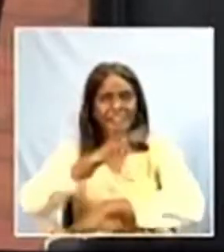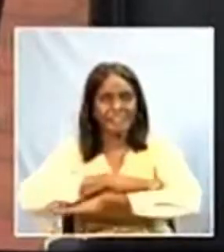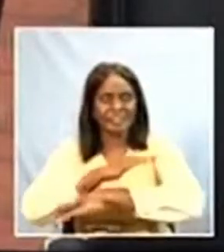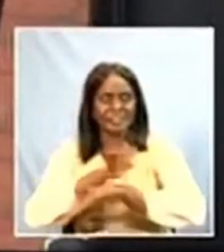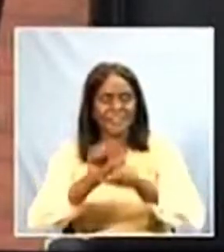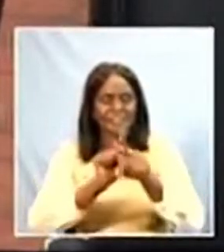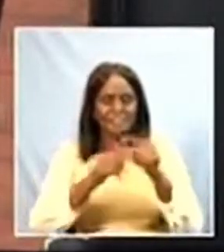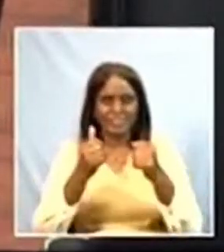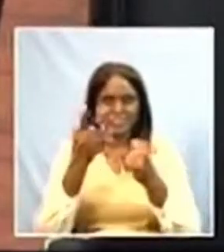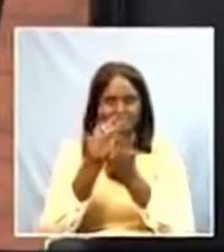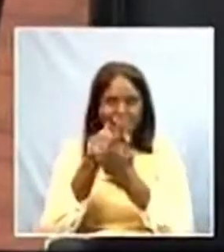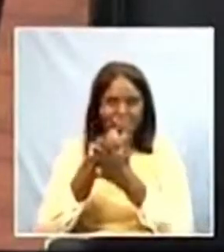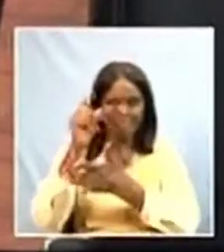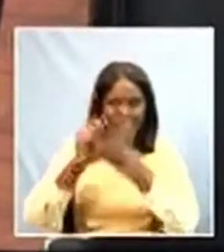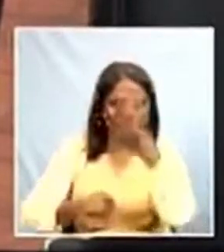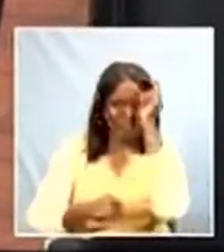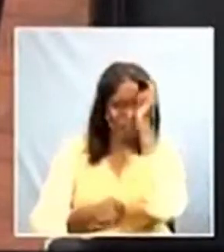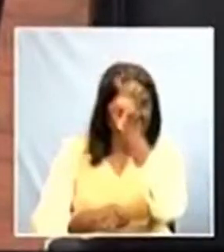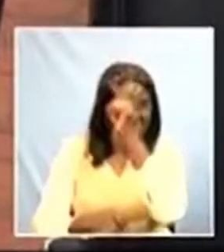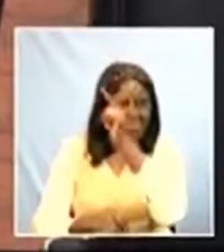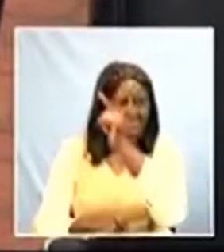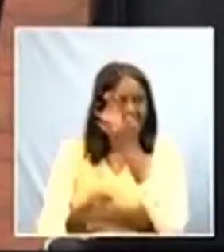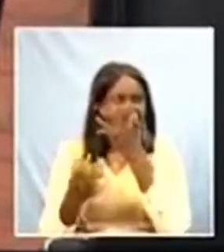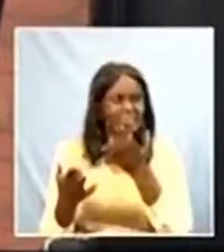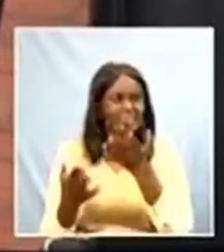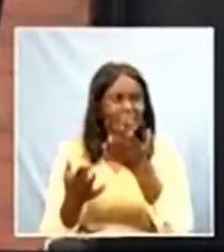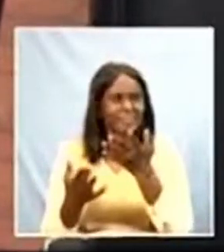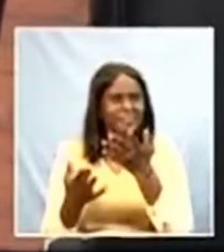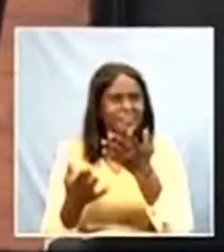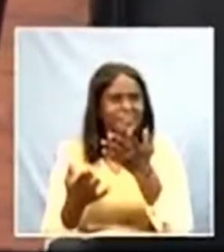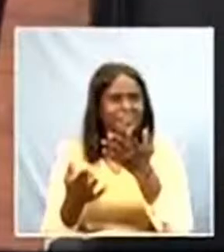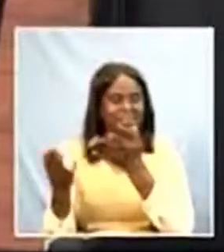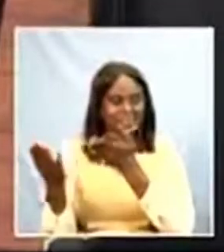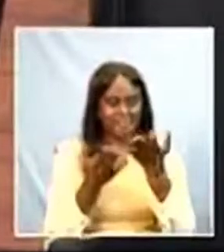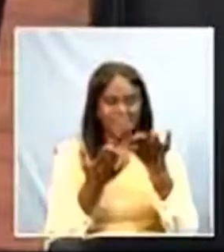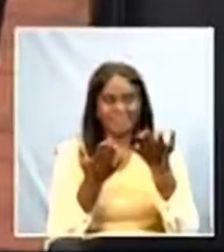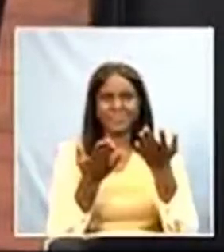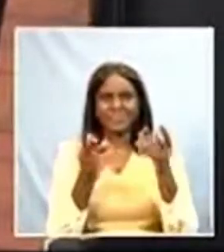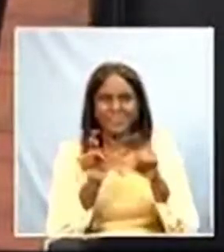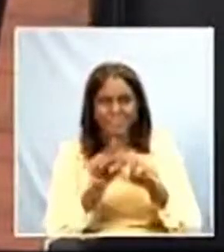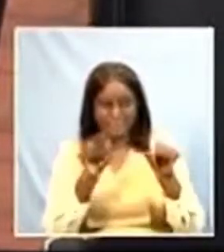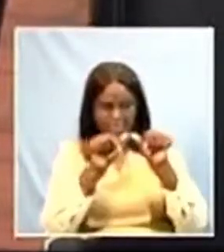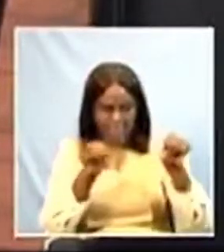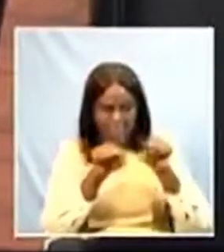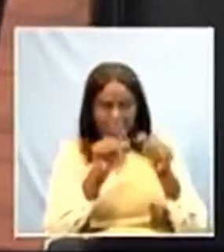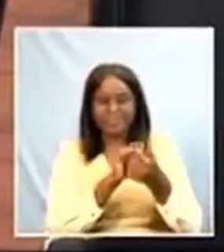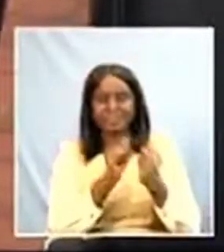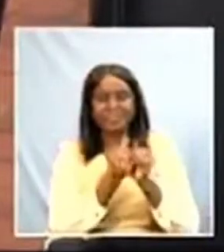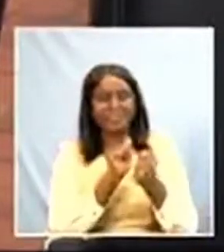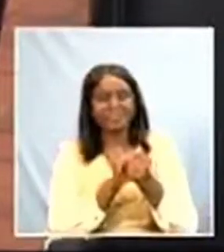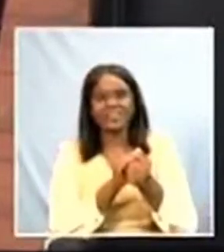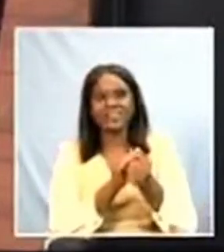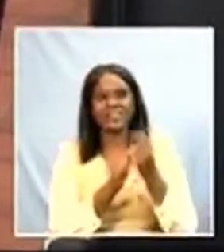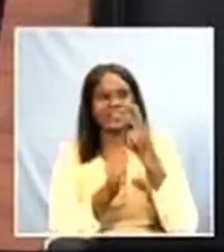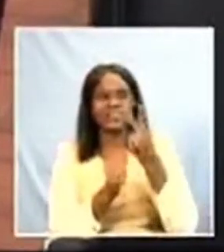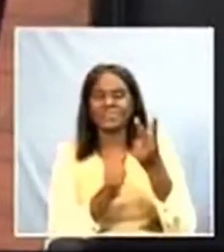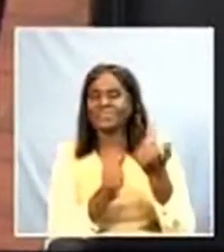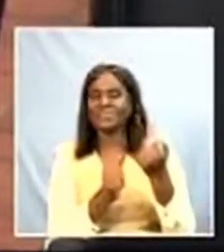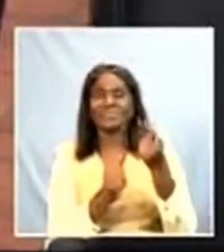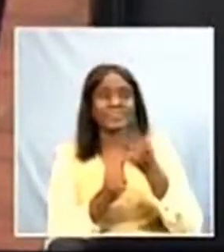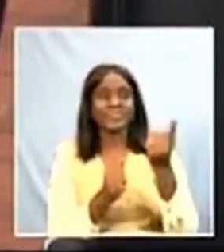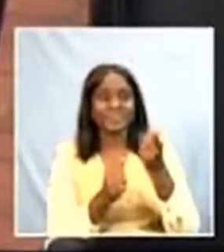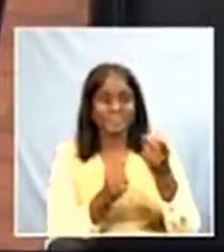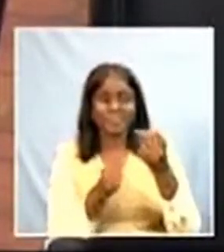And now monies should be deducted at source. And then they come here as the audit queries. So see where